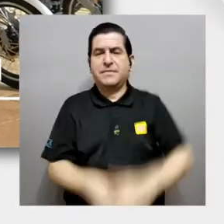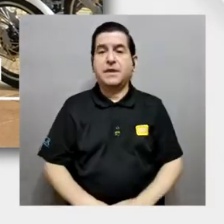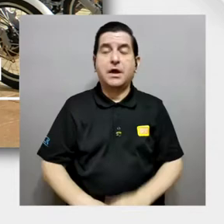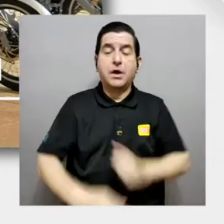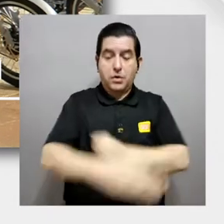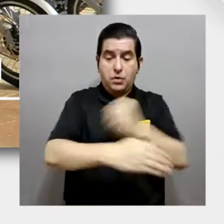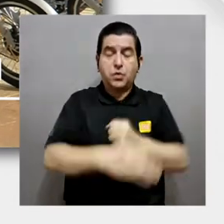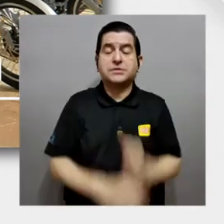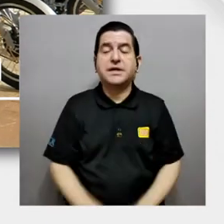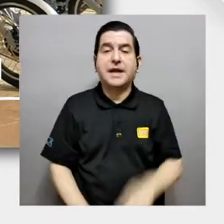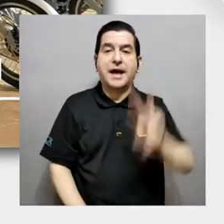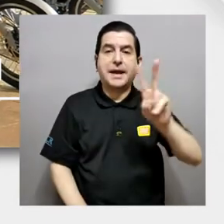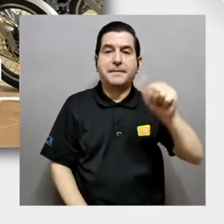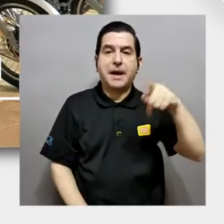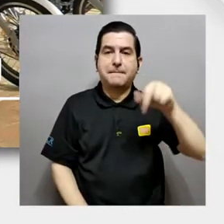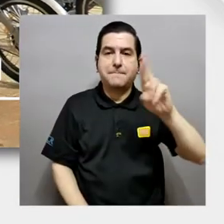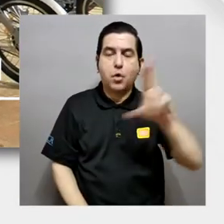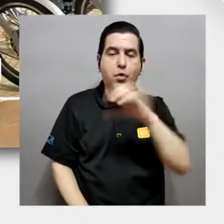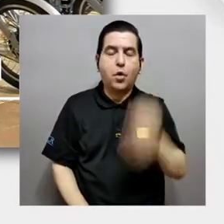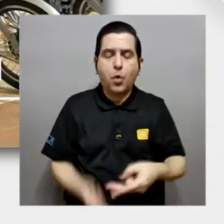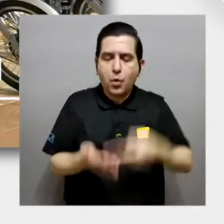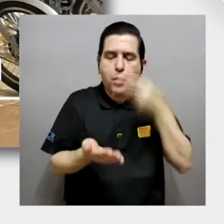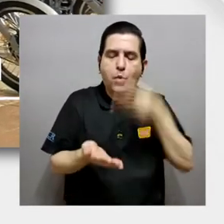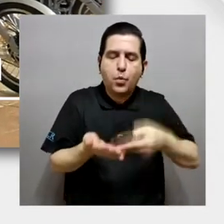don't really use a lot of cooking oil.